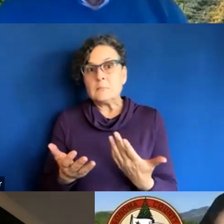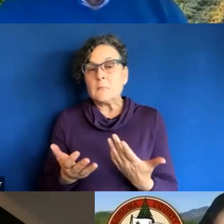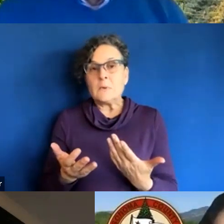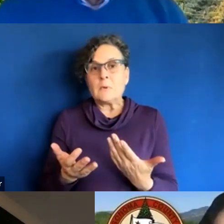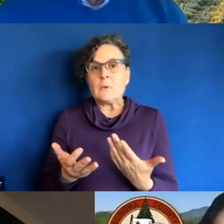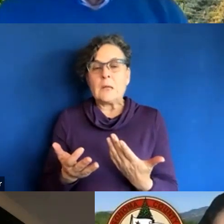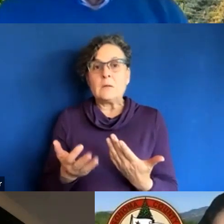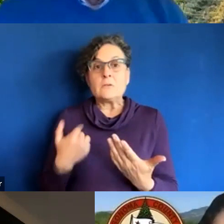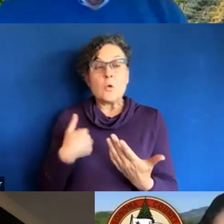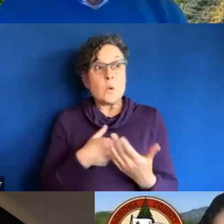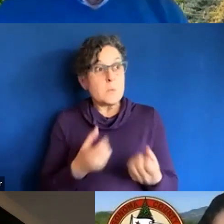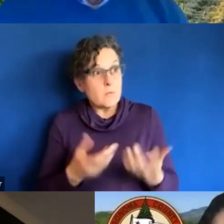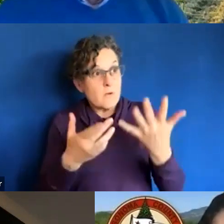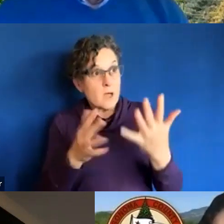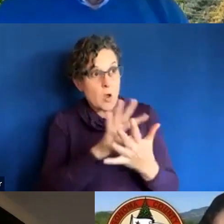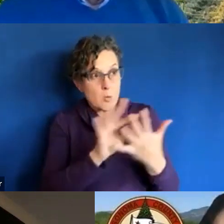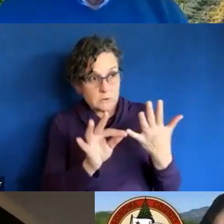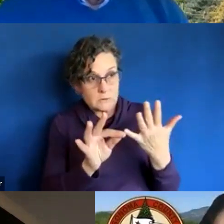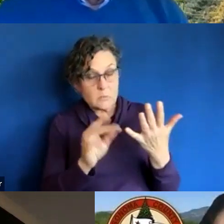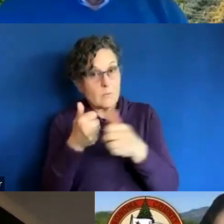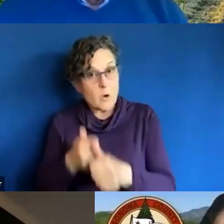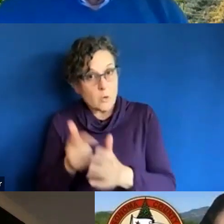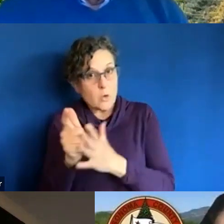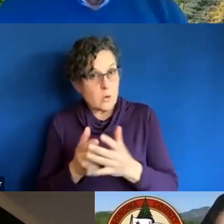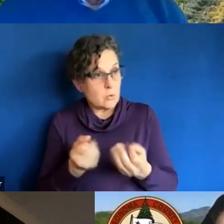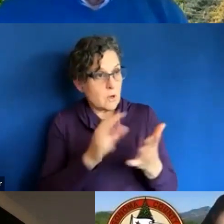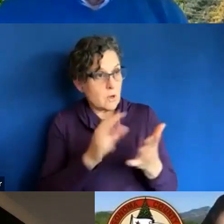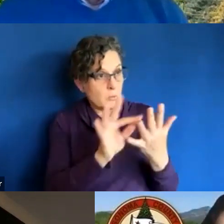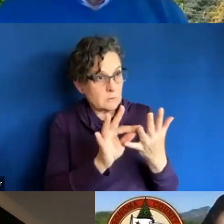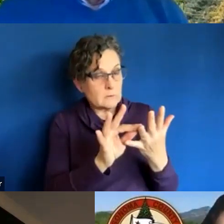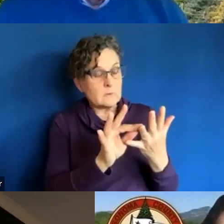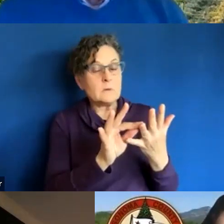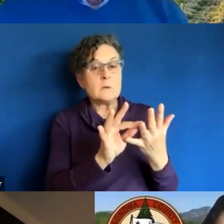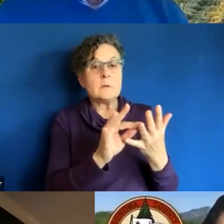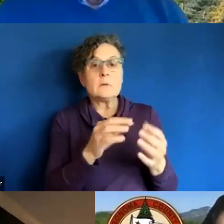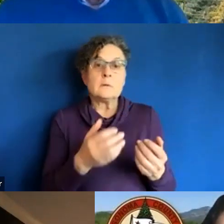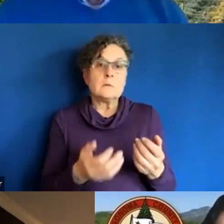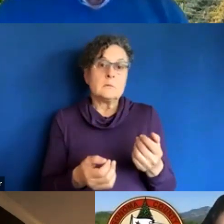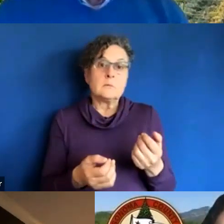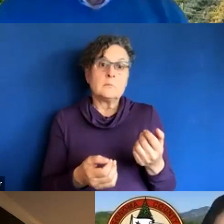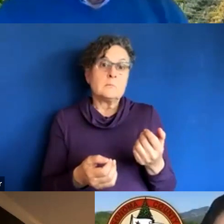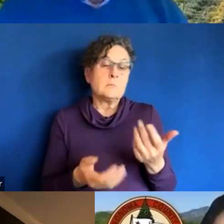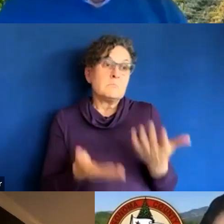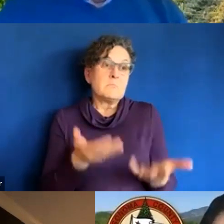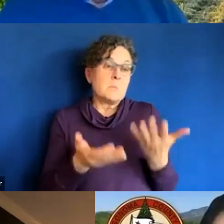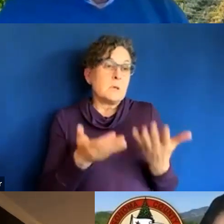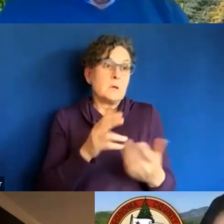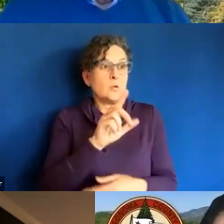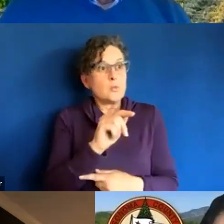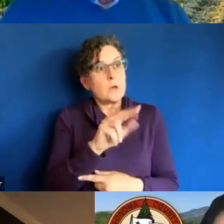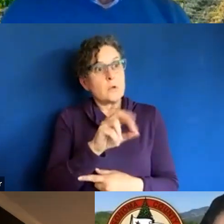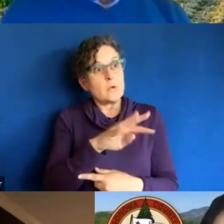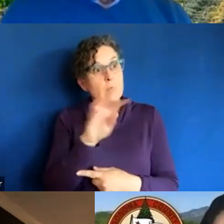you provide options. And then let's say in any encampment in between 20 and 30-40% of individuals might